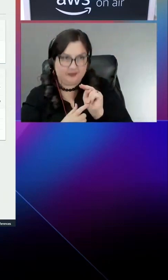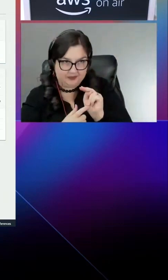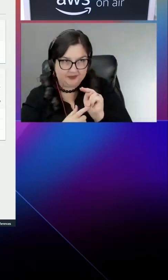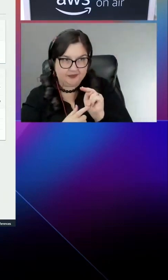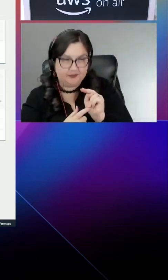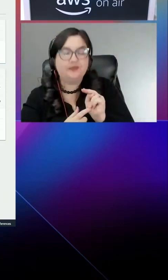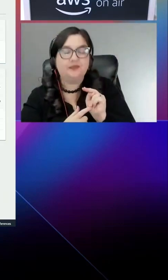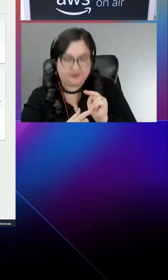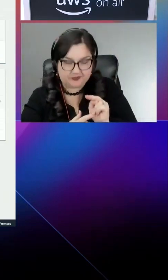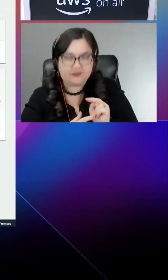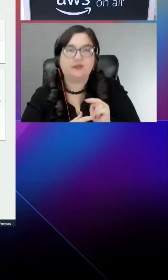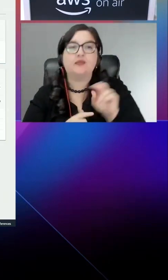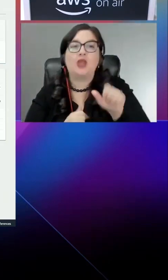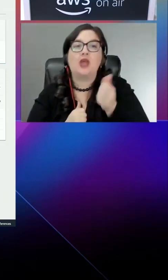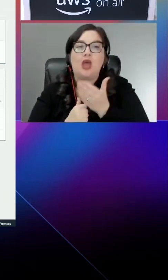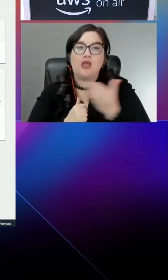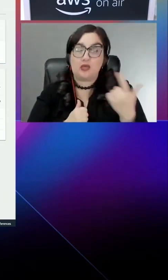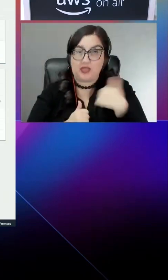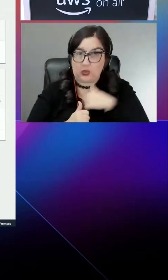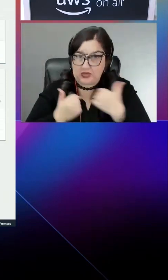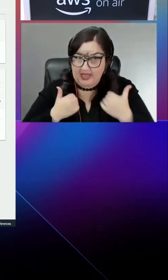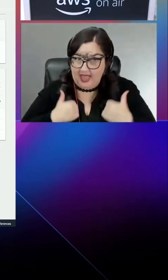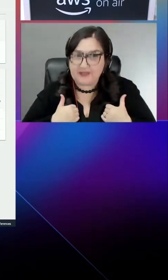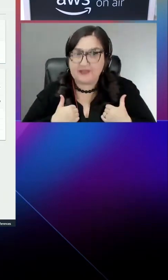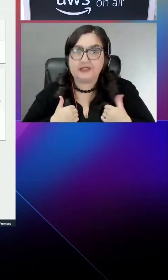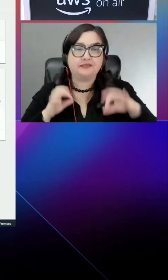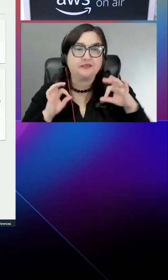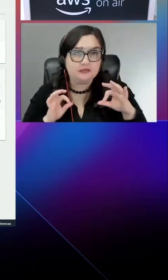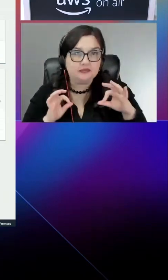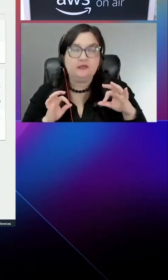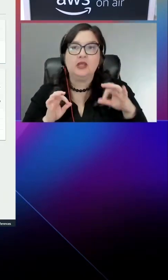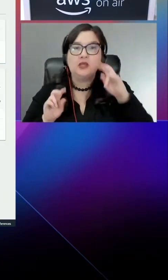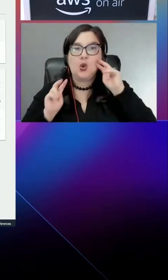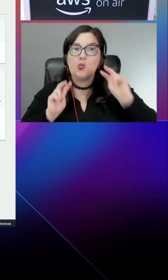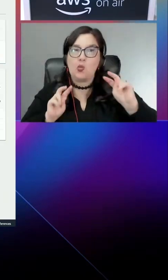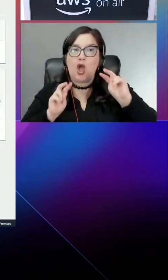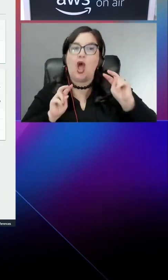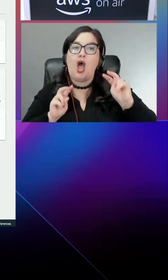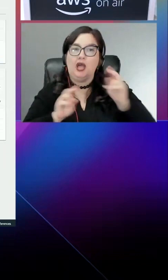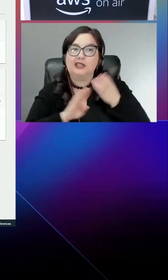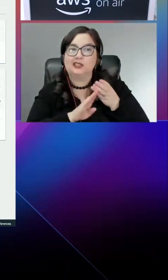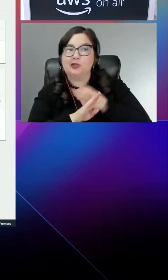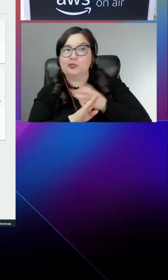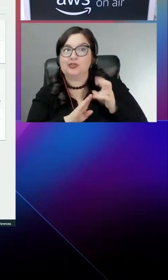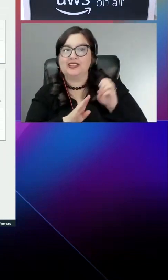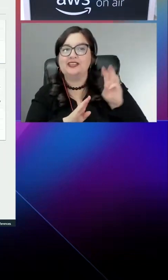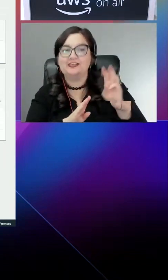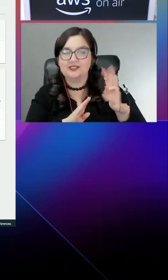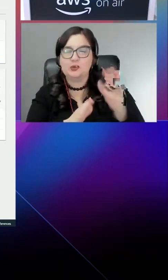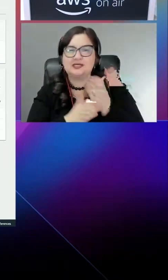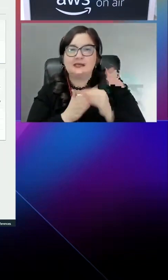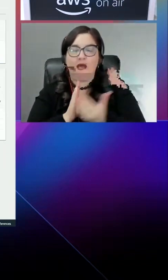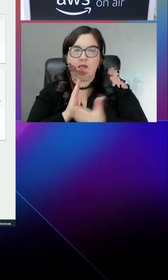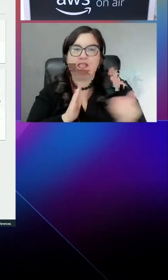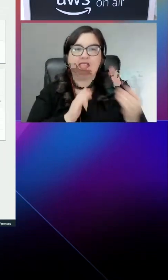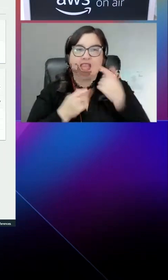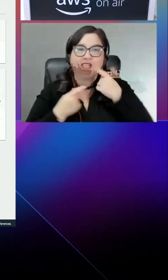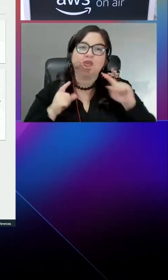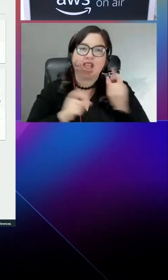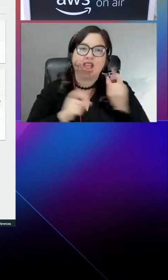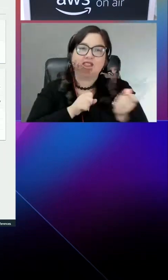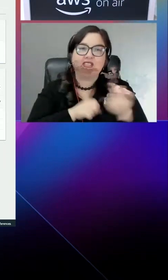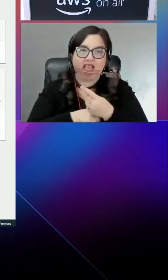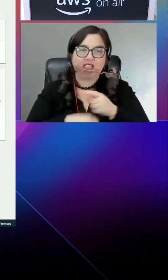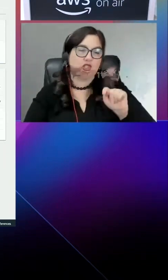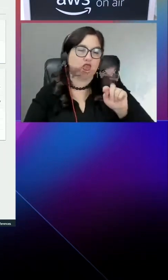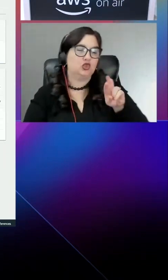have, we launched in preview, so there's a few things that we're pre-announcing for next year. And yeah. one of those is a Transit Gateway attachment. So